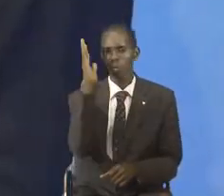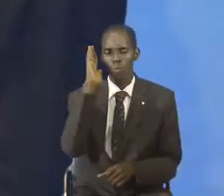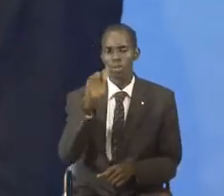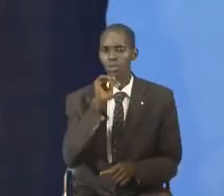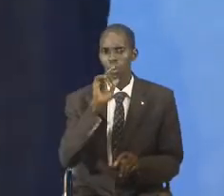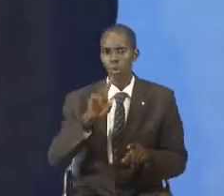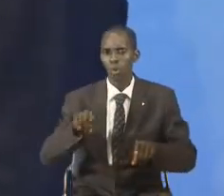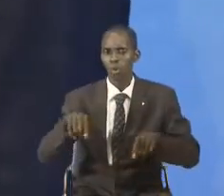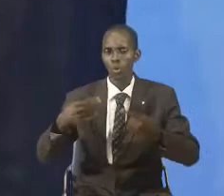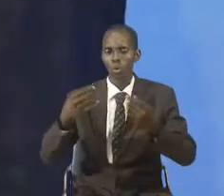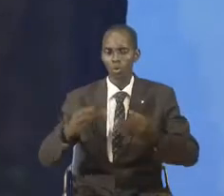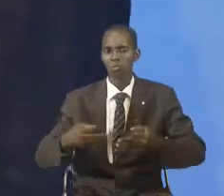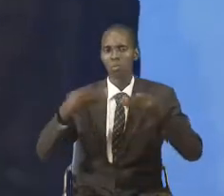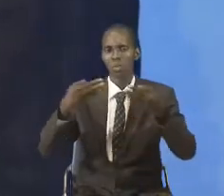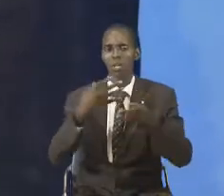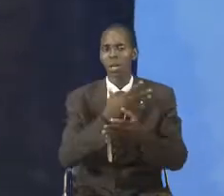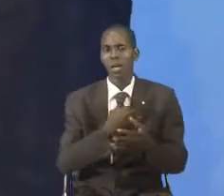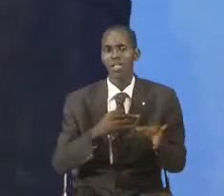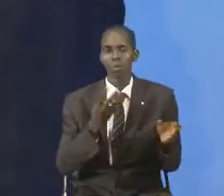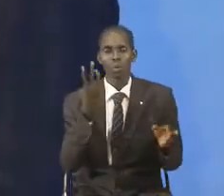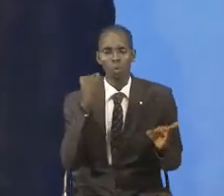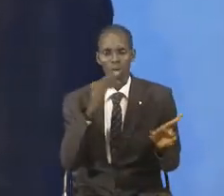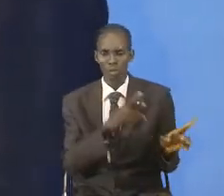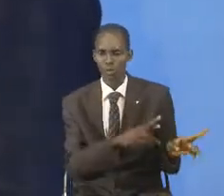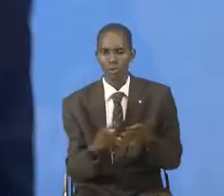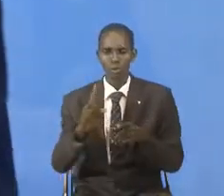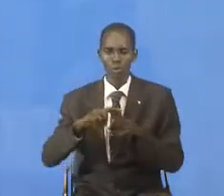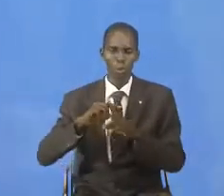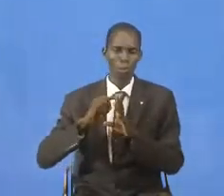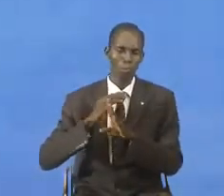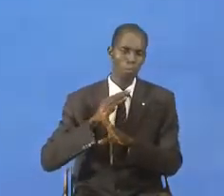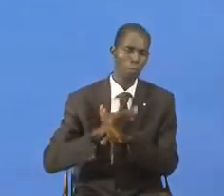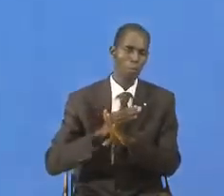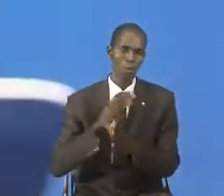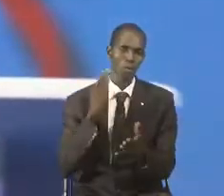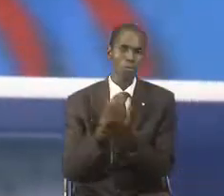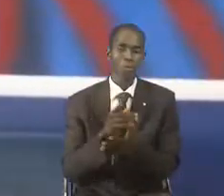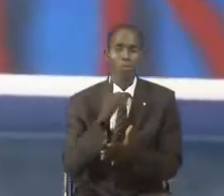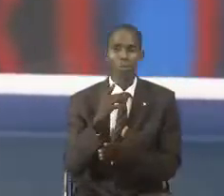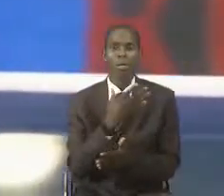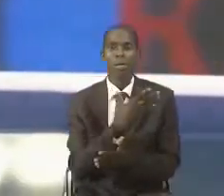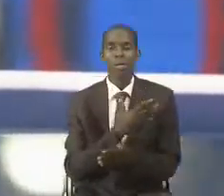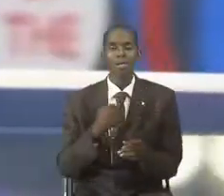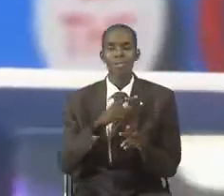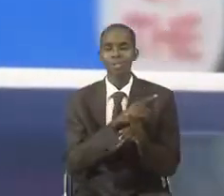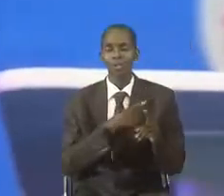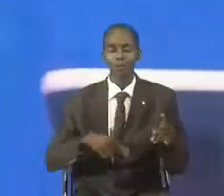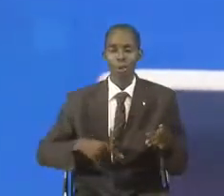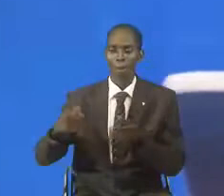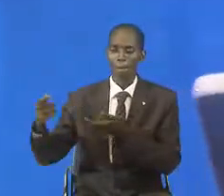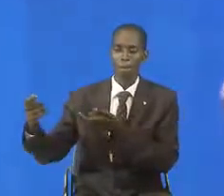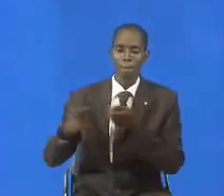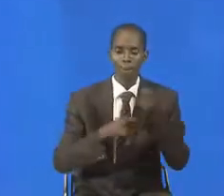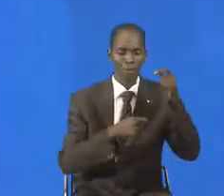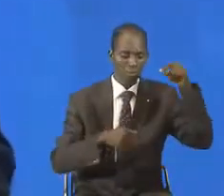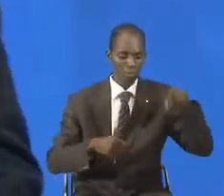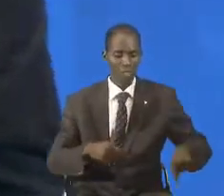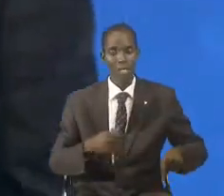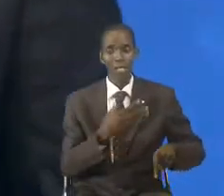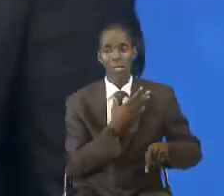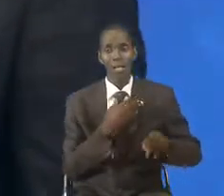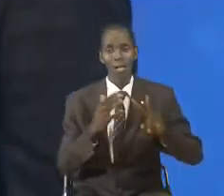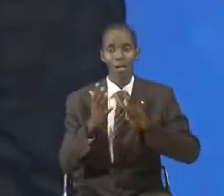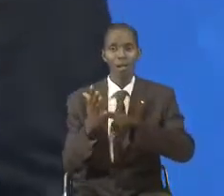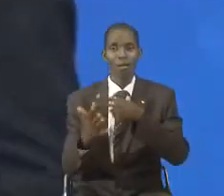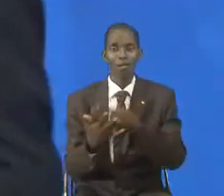you and saying, you will not move forward. And he was going to stand in your way. And then